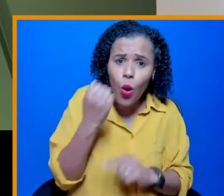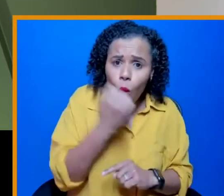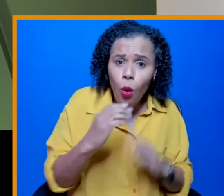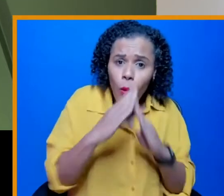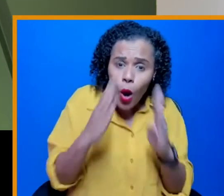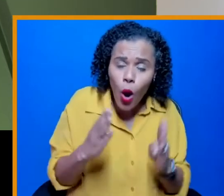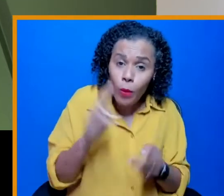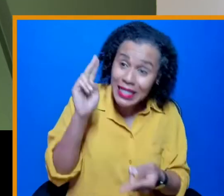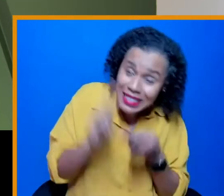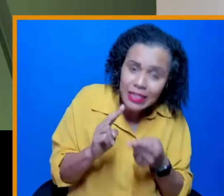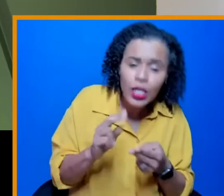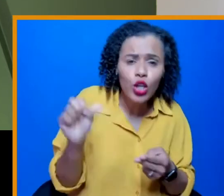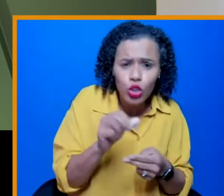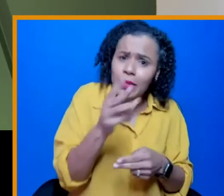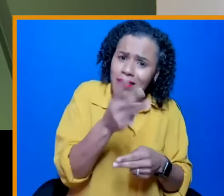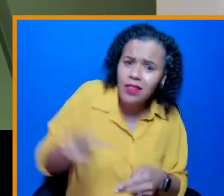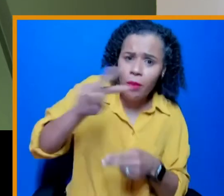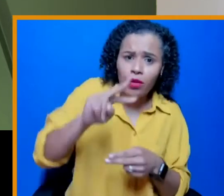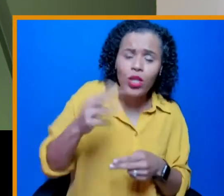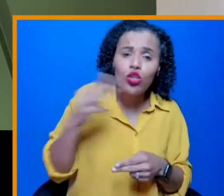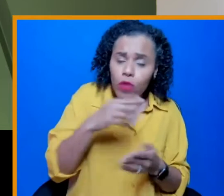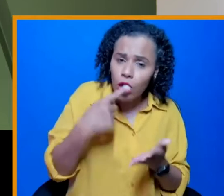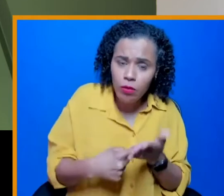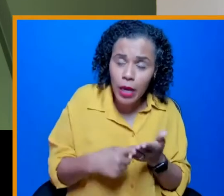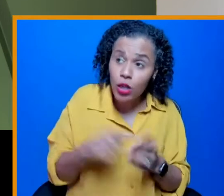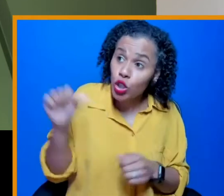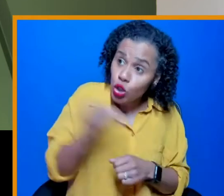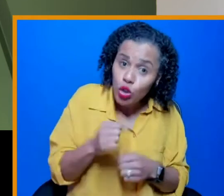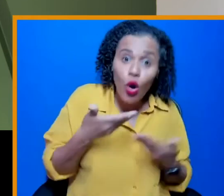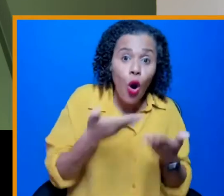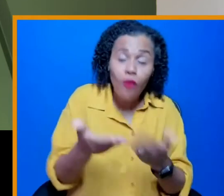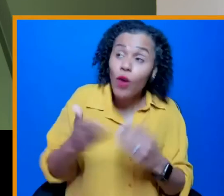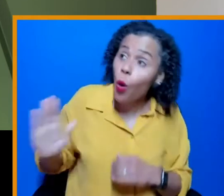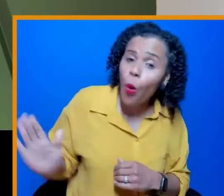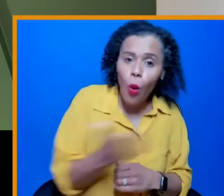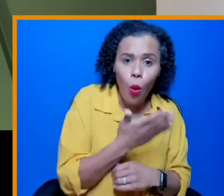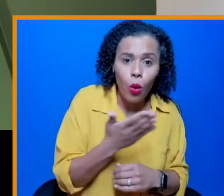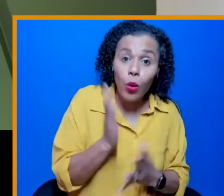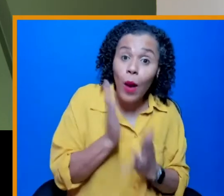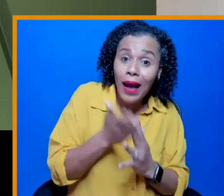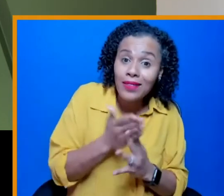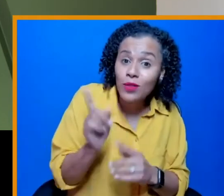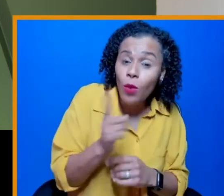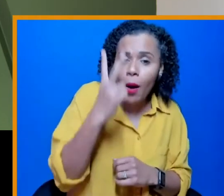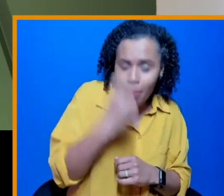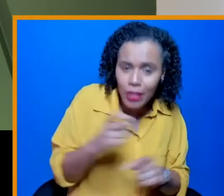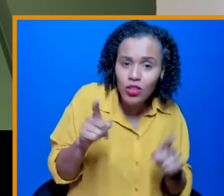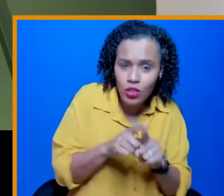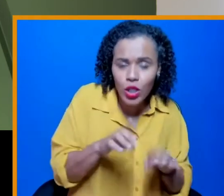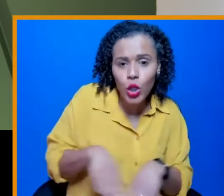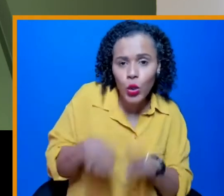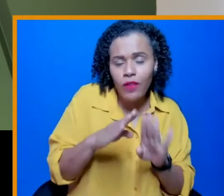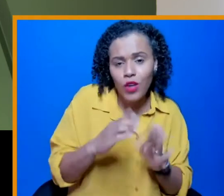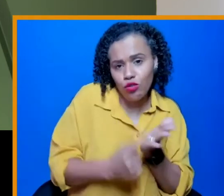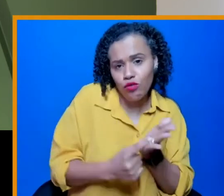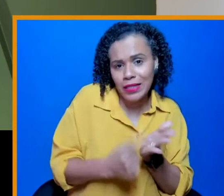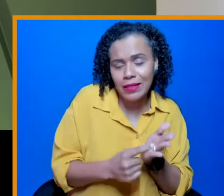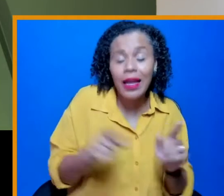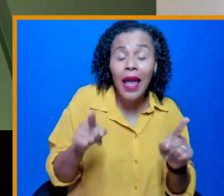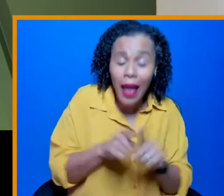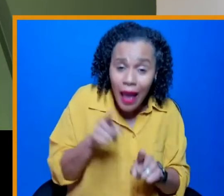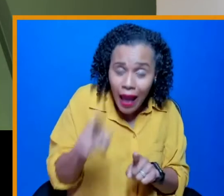doubled to £300 and extended to everyone on pension credit and universal credit. And they should double the winter fuel allowance